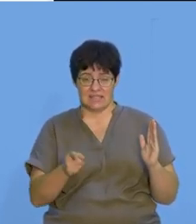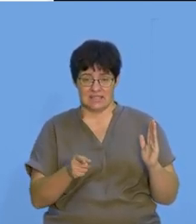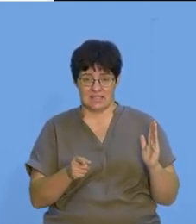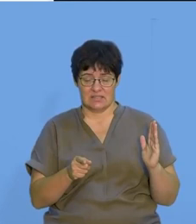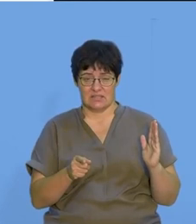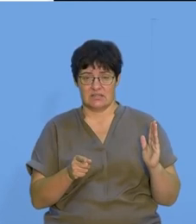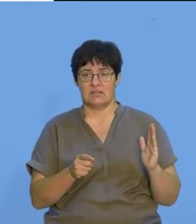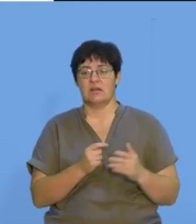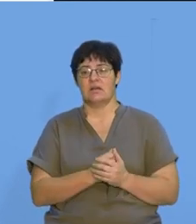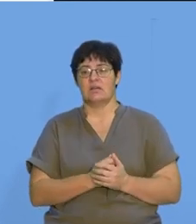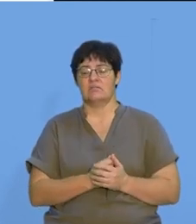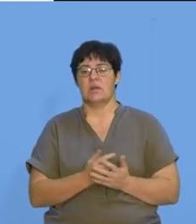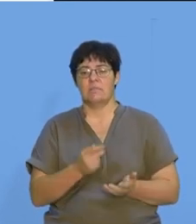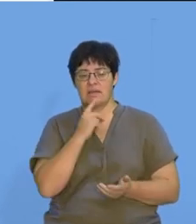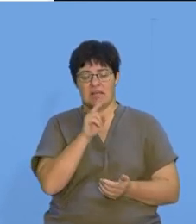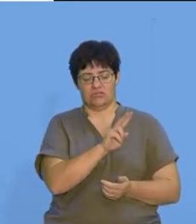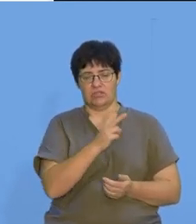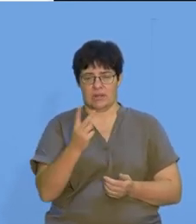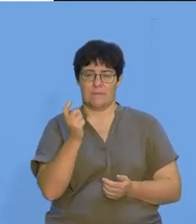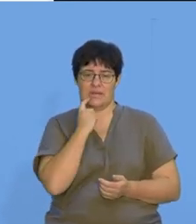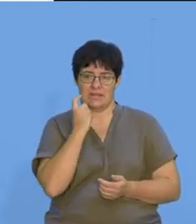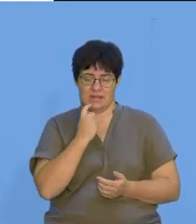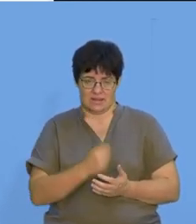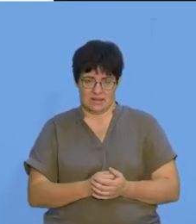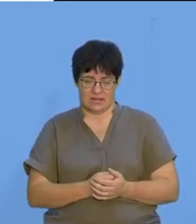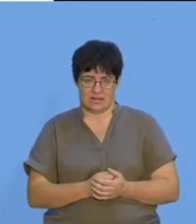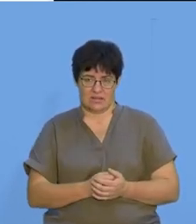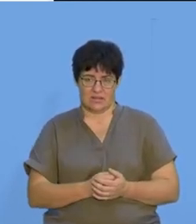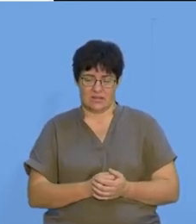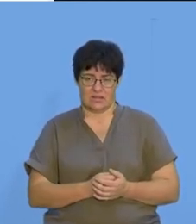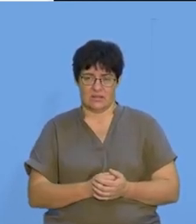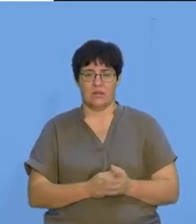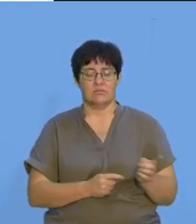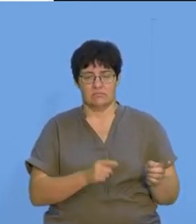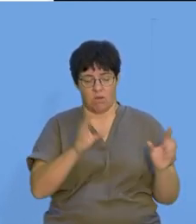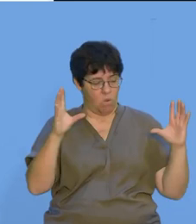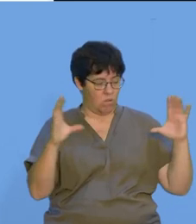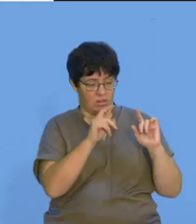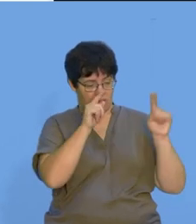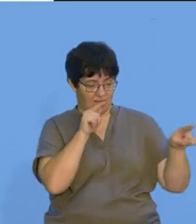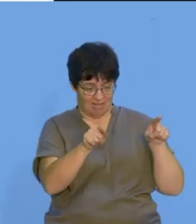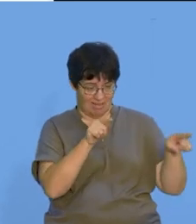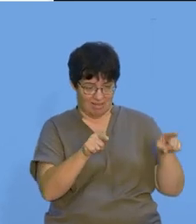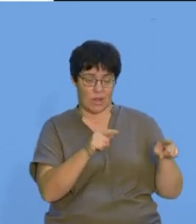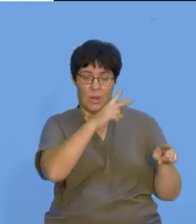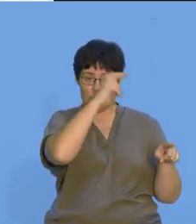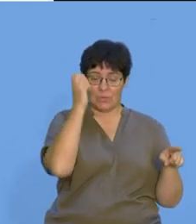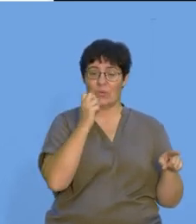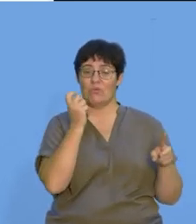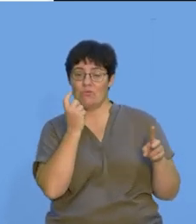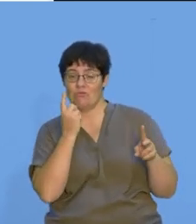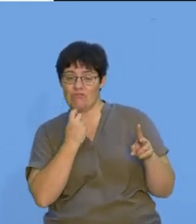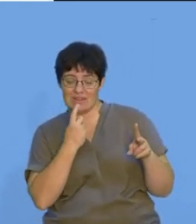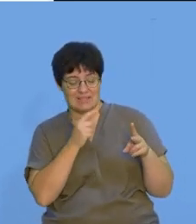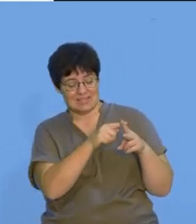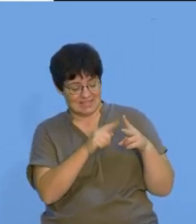our transition metals. So anything that we've circled falls under metals, but there are different categories of metals.